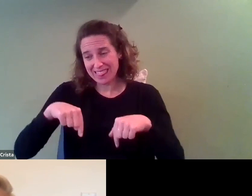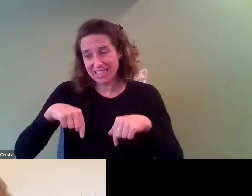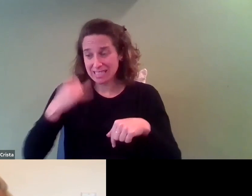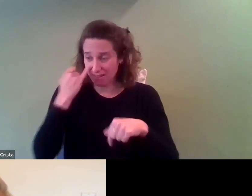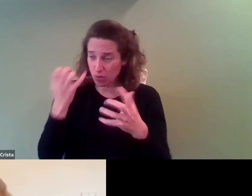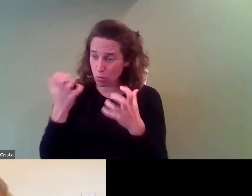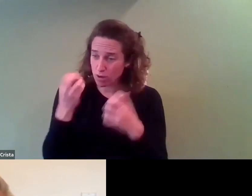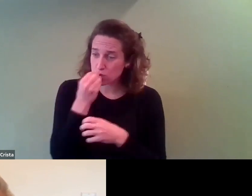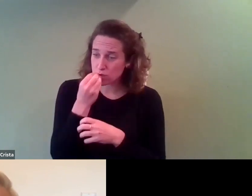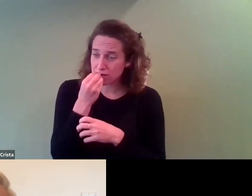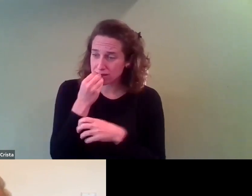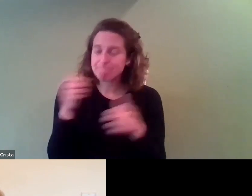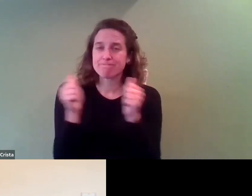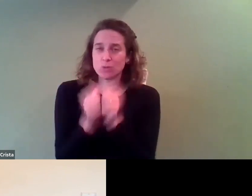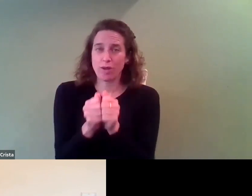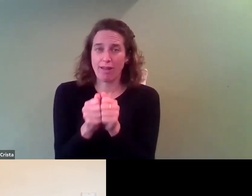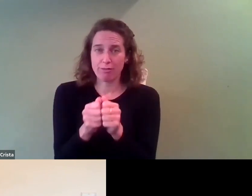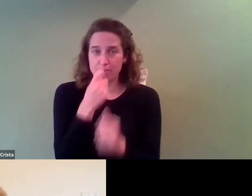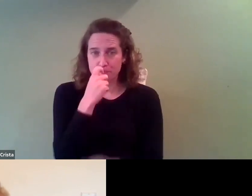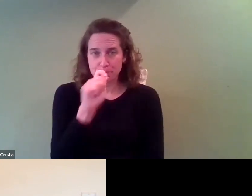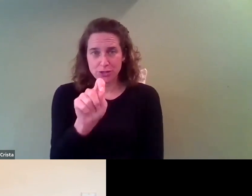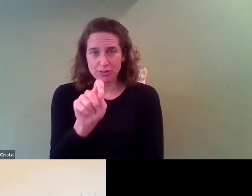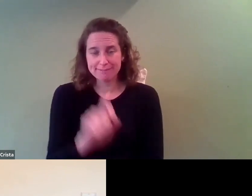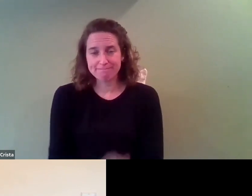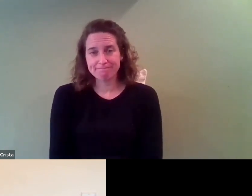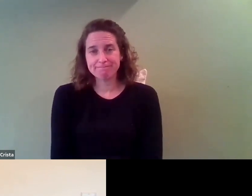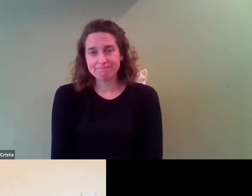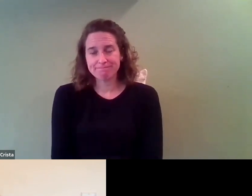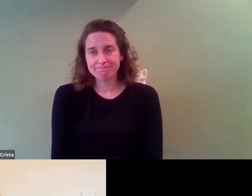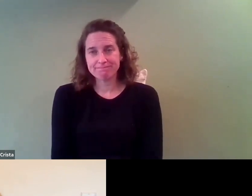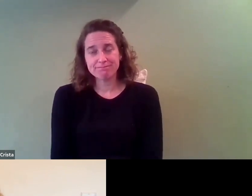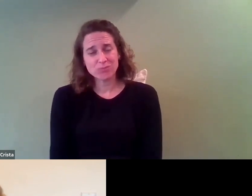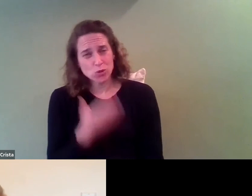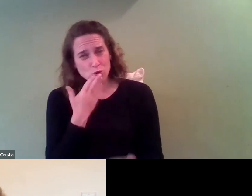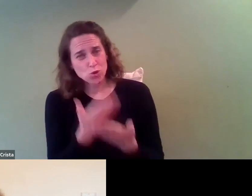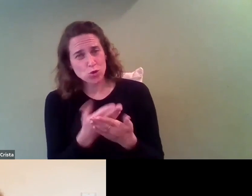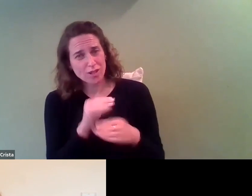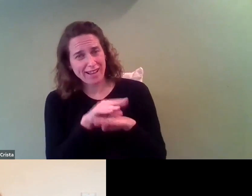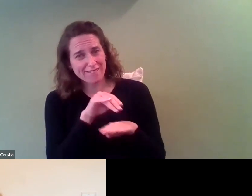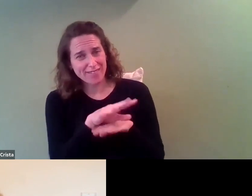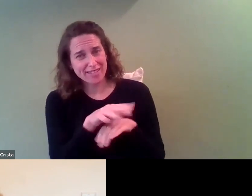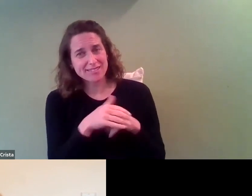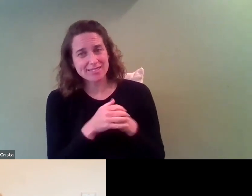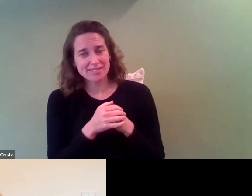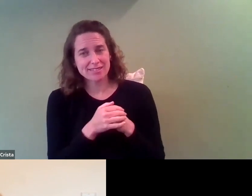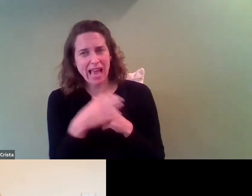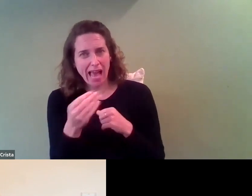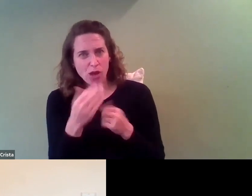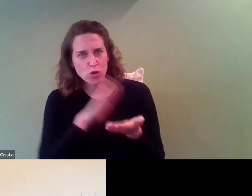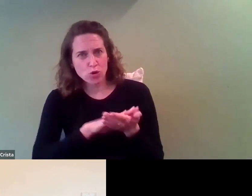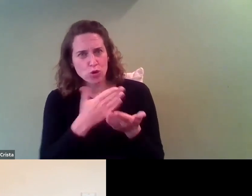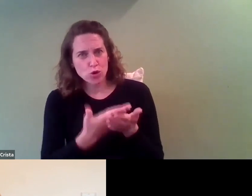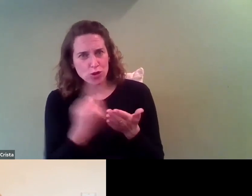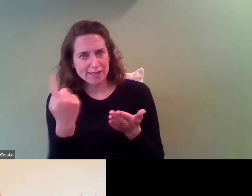eat, you're going to eat at dinner time. I think that's a great piece of advice. And cook something that smells really